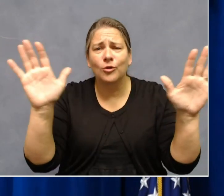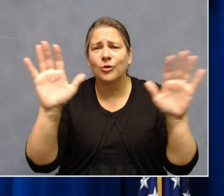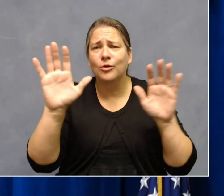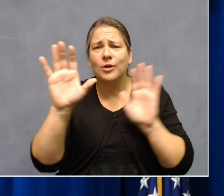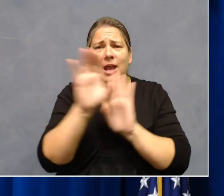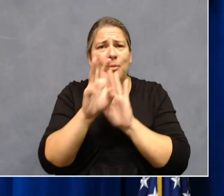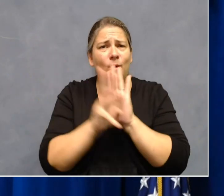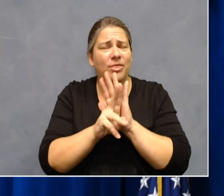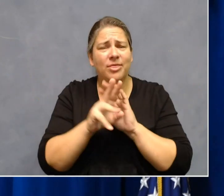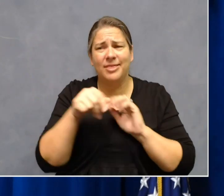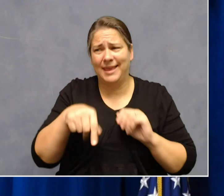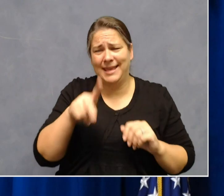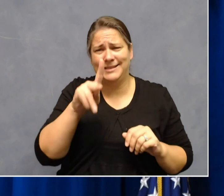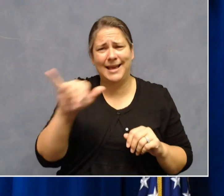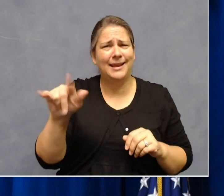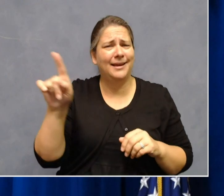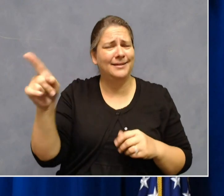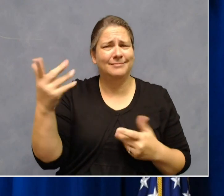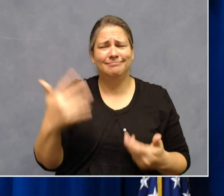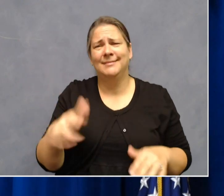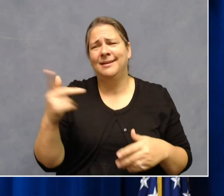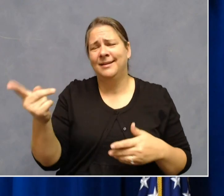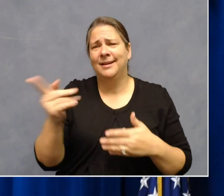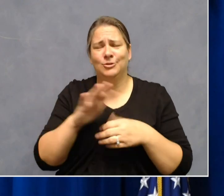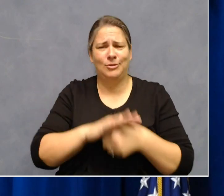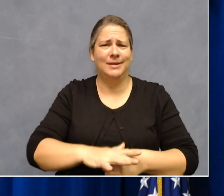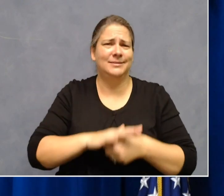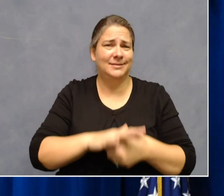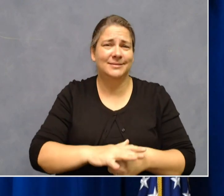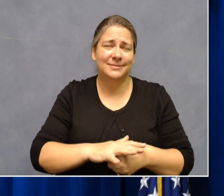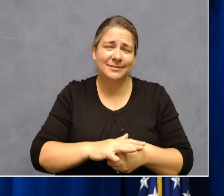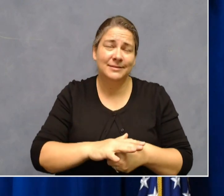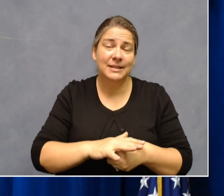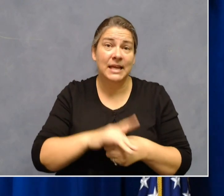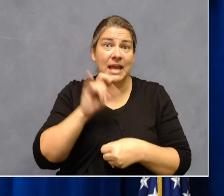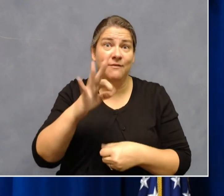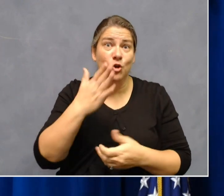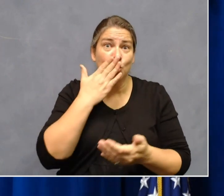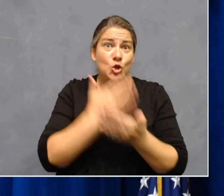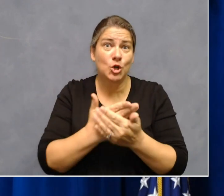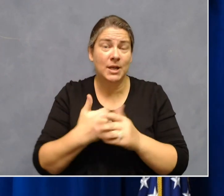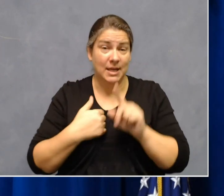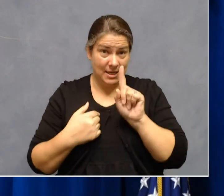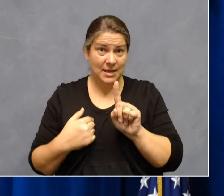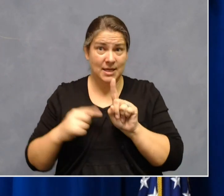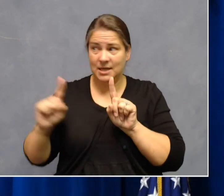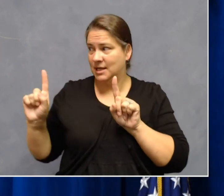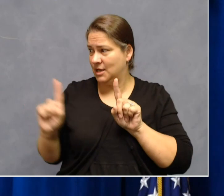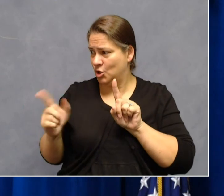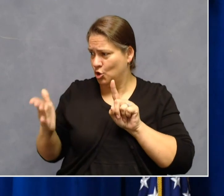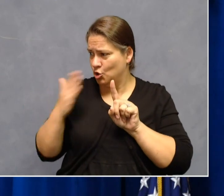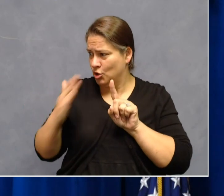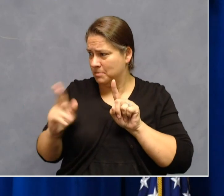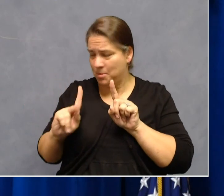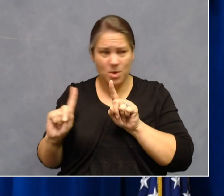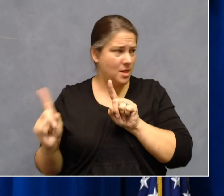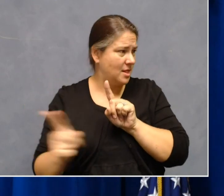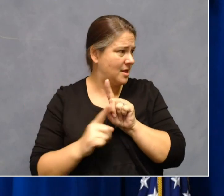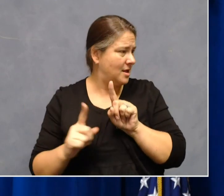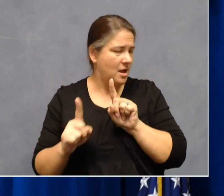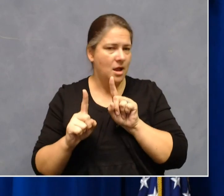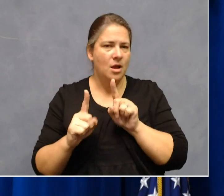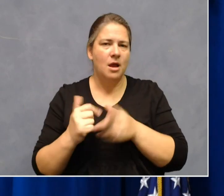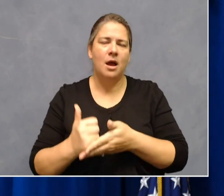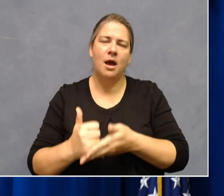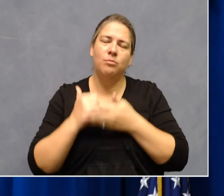you got good people next to you, it certainly makes doing the right thing that much easier. All right, we don't